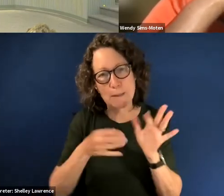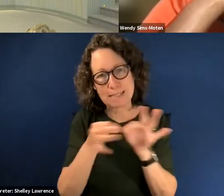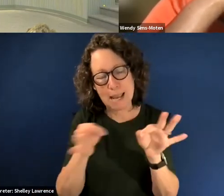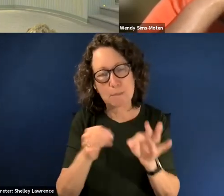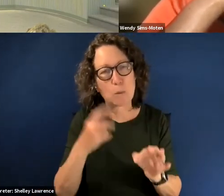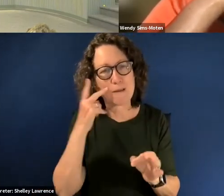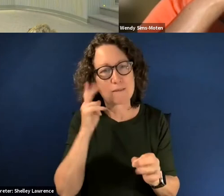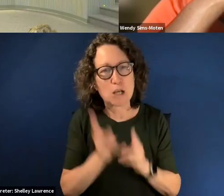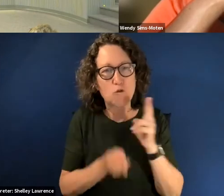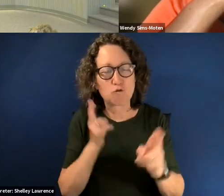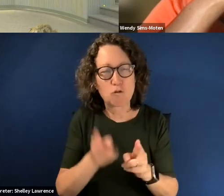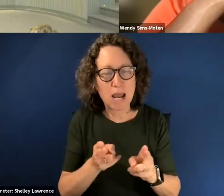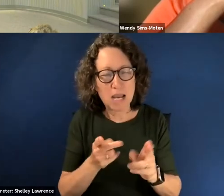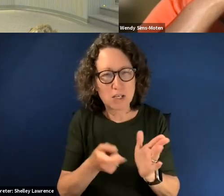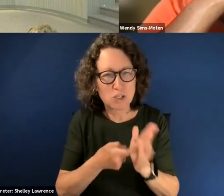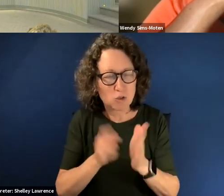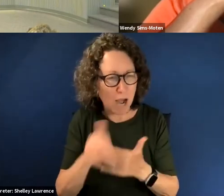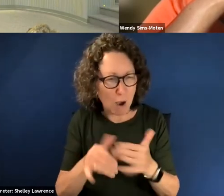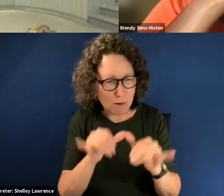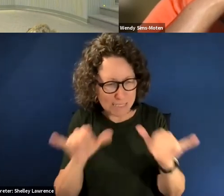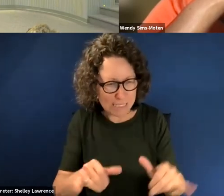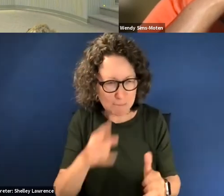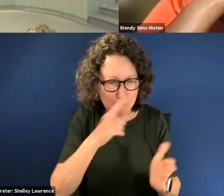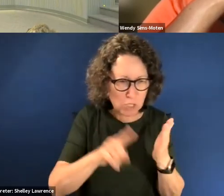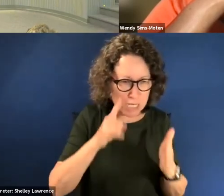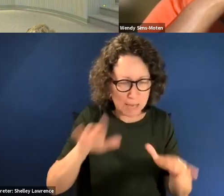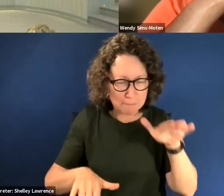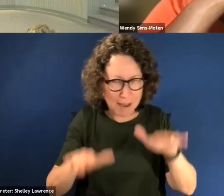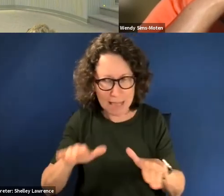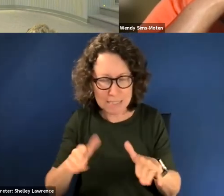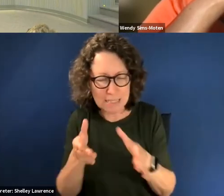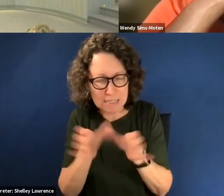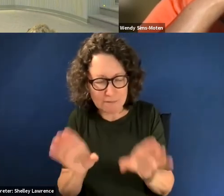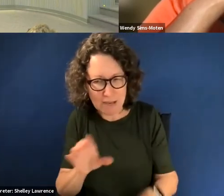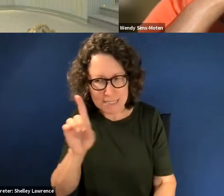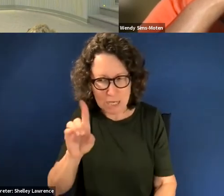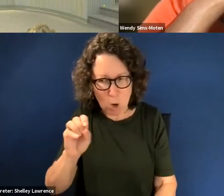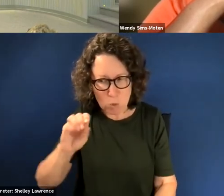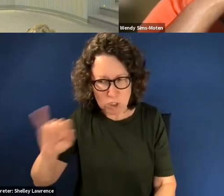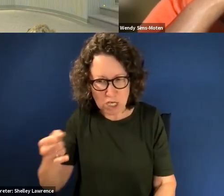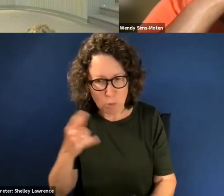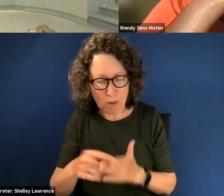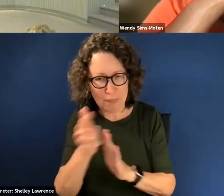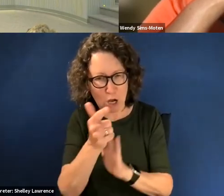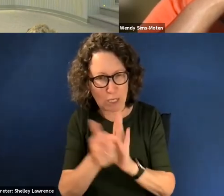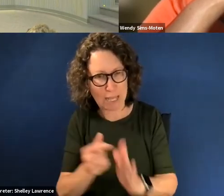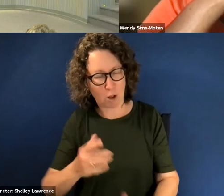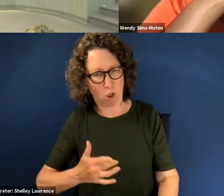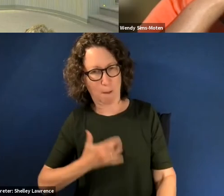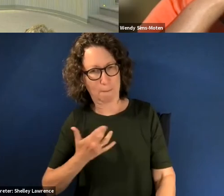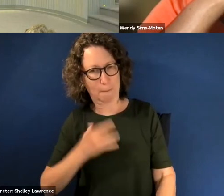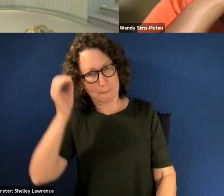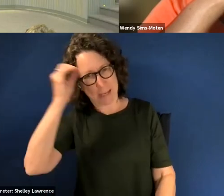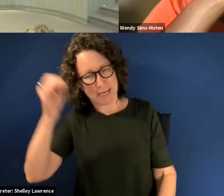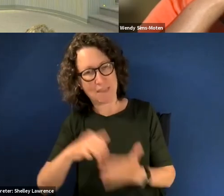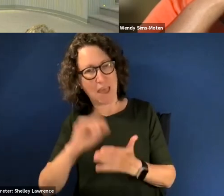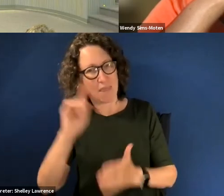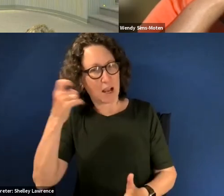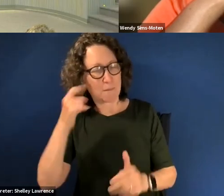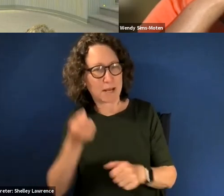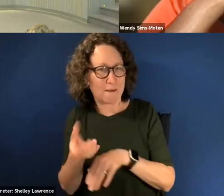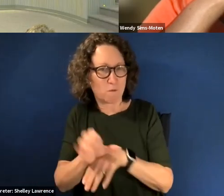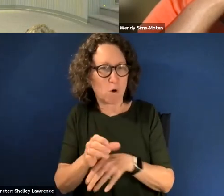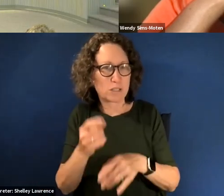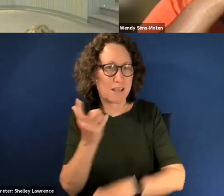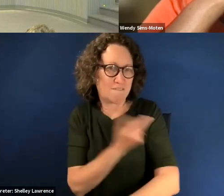rush towards mandates across our system of checks and balances since the Biden DOJ came out with their legal opinion that the government can force